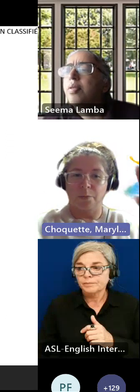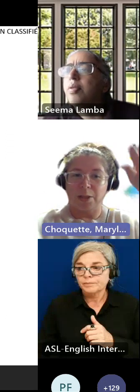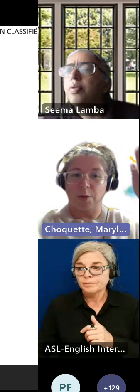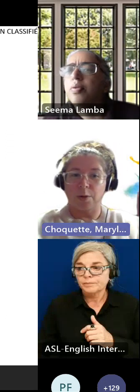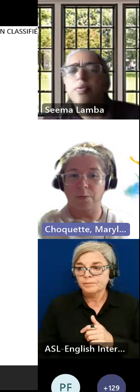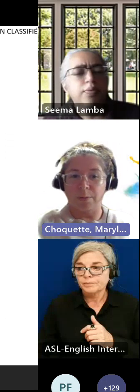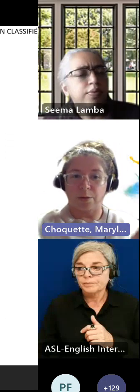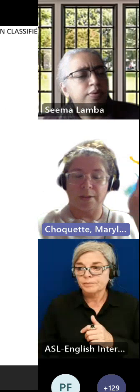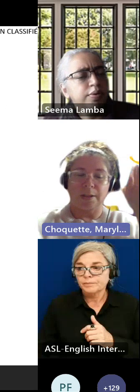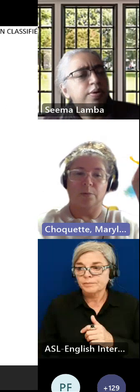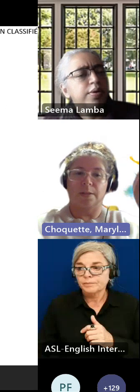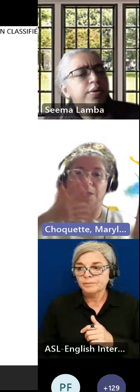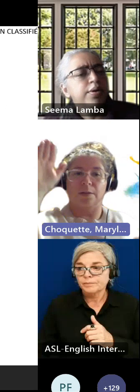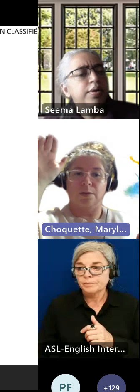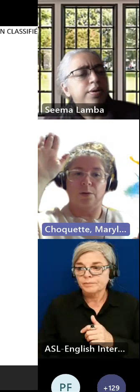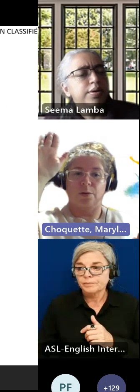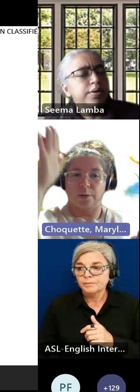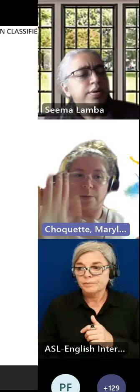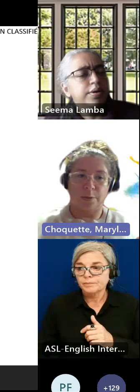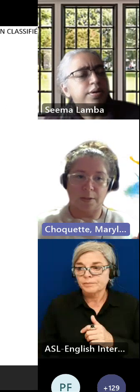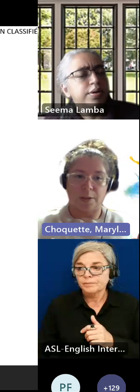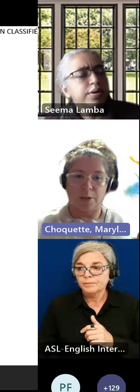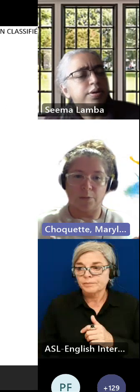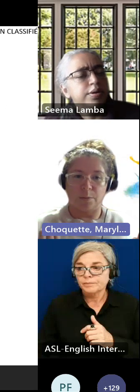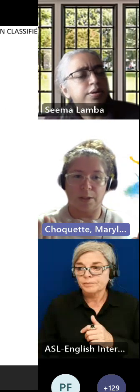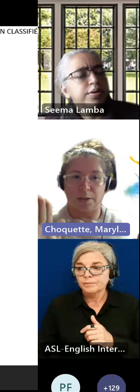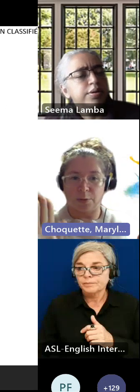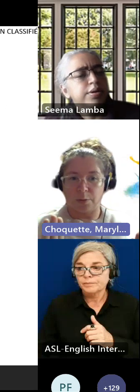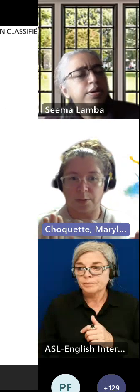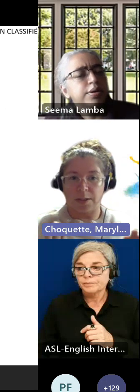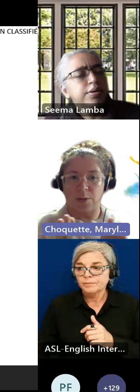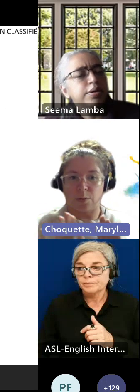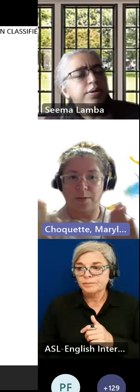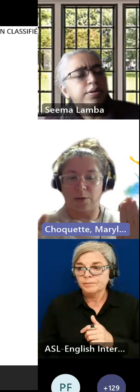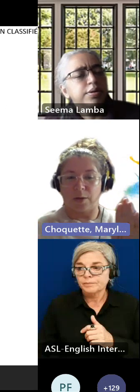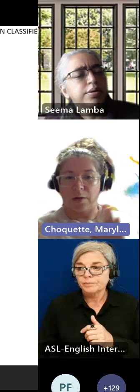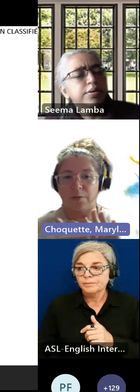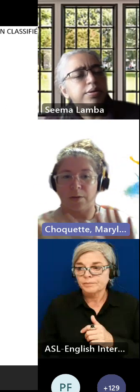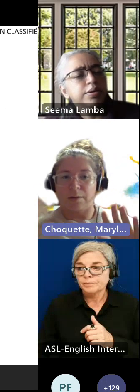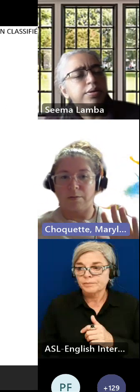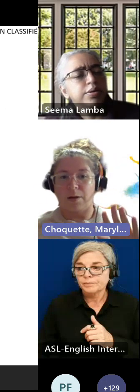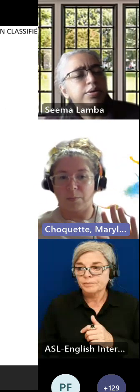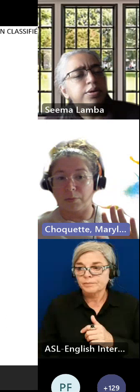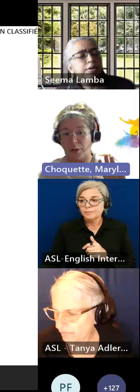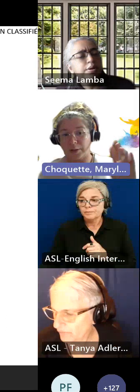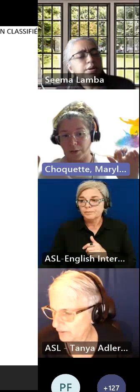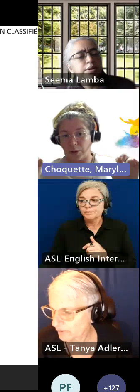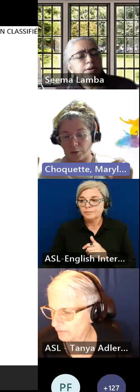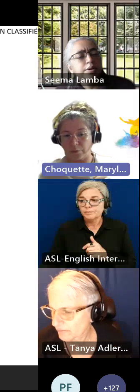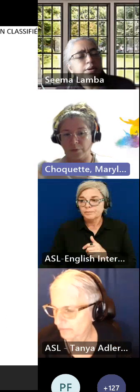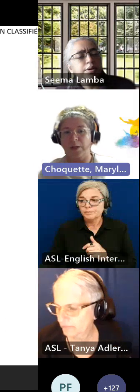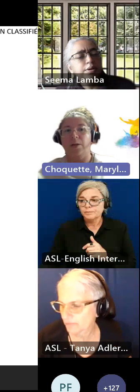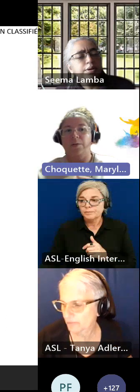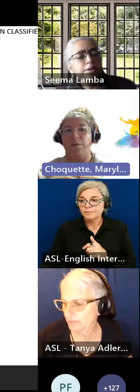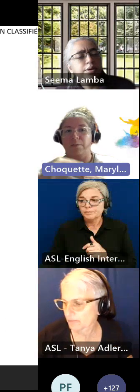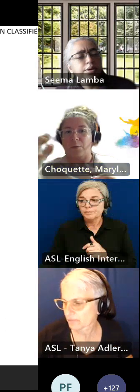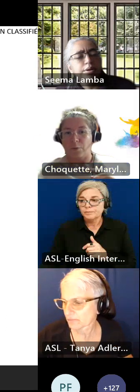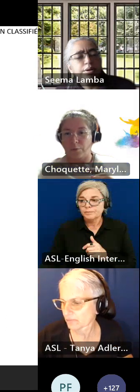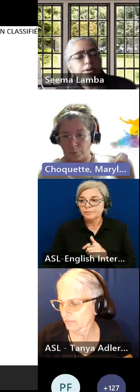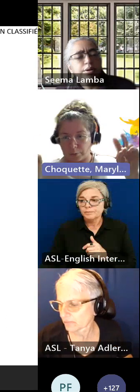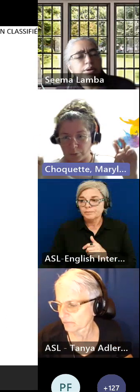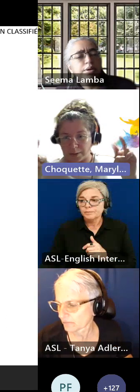So your benchmark would be 13%, your current representation would be 18%, so then you have a plus of